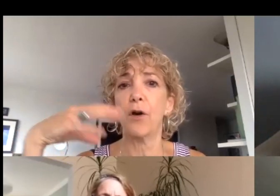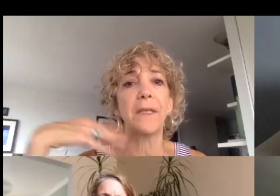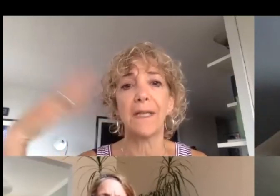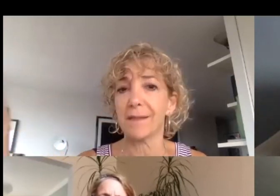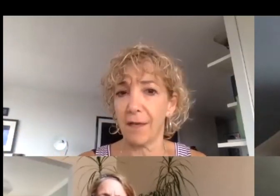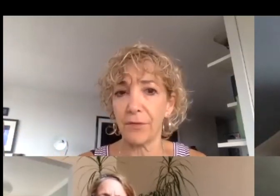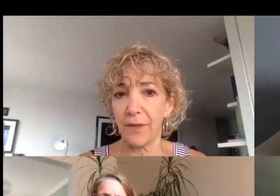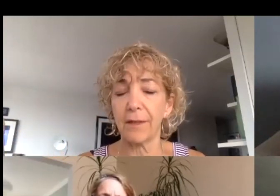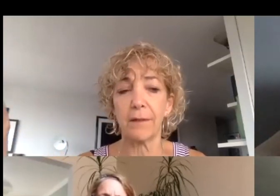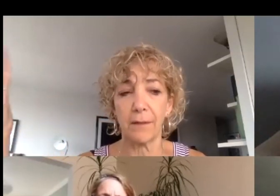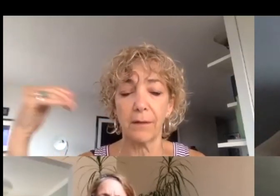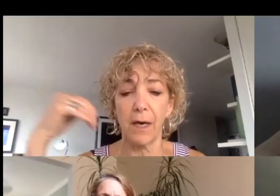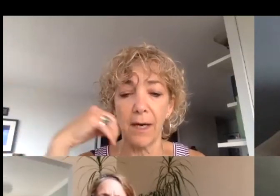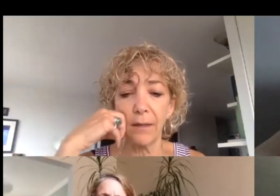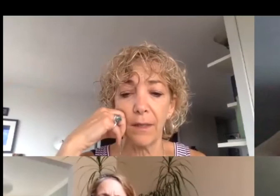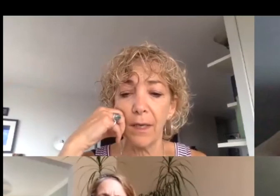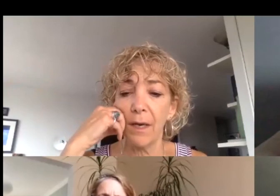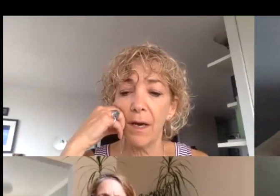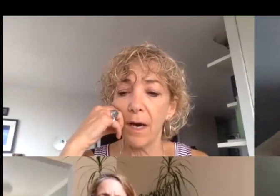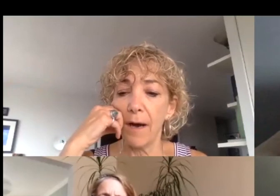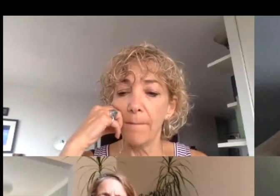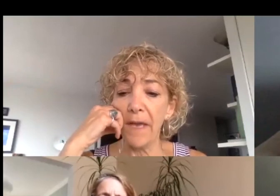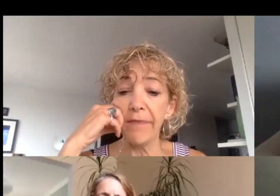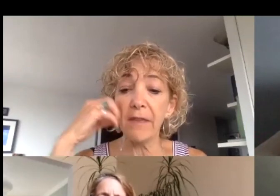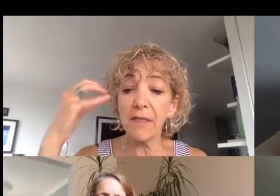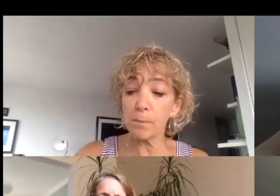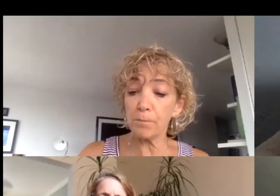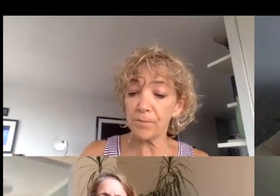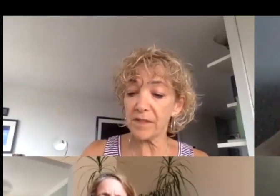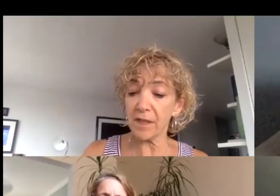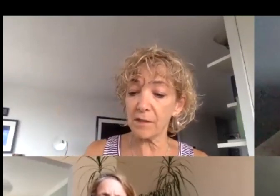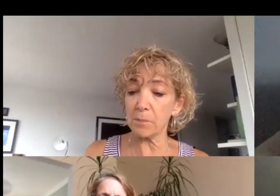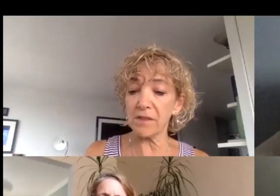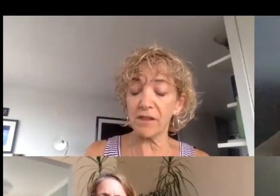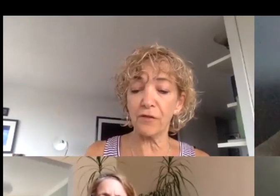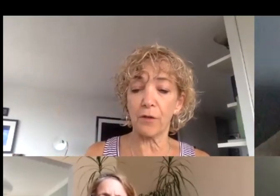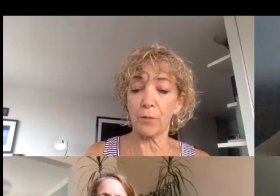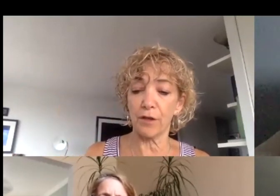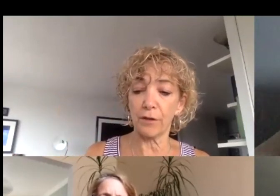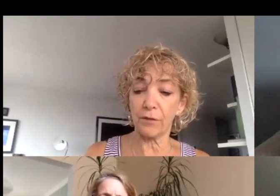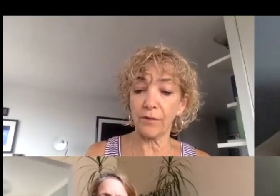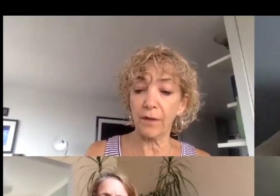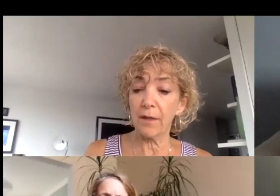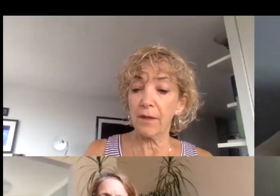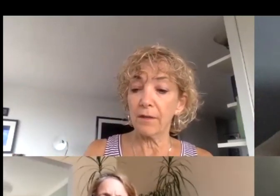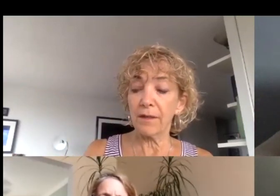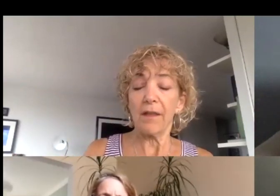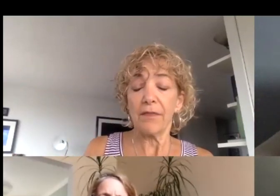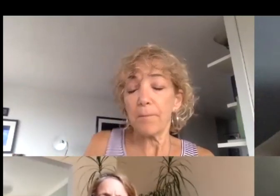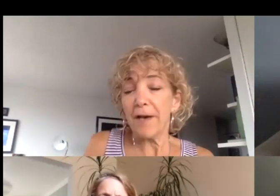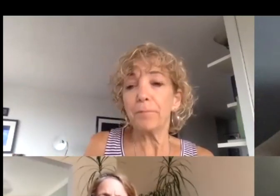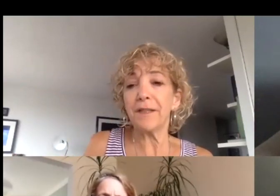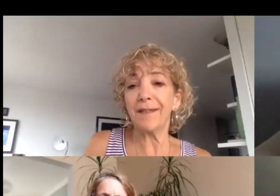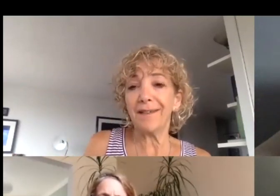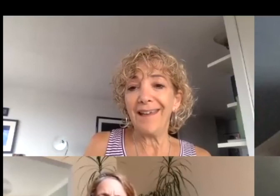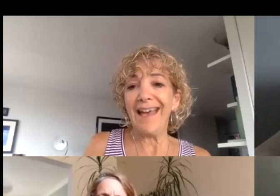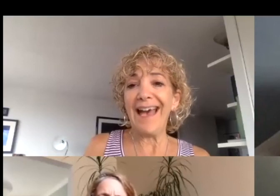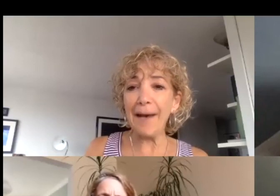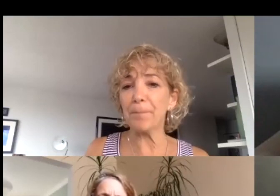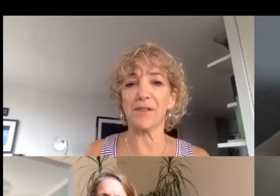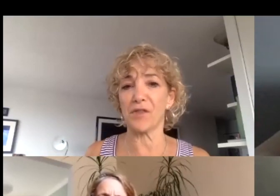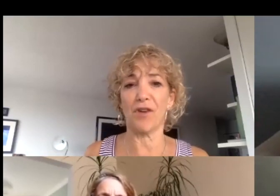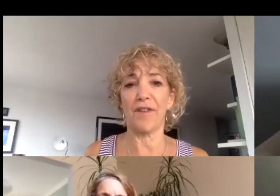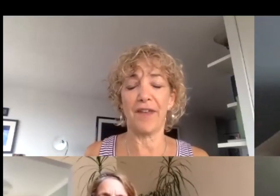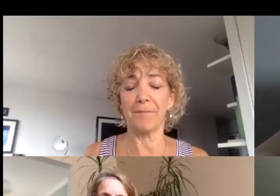I hope it gets out there a lot. And then these site-specific works, the public